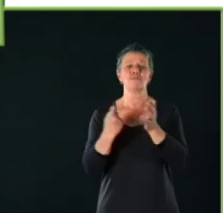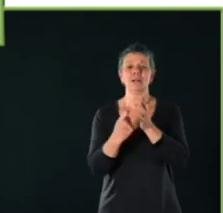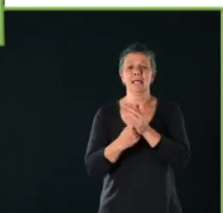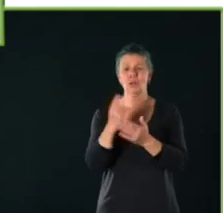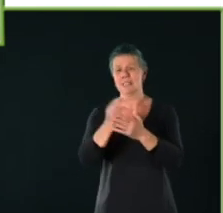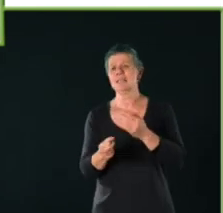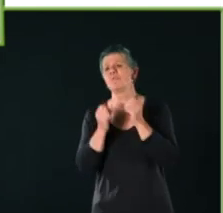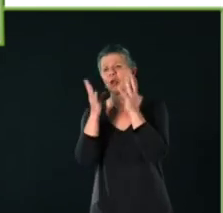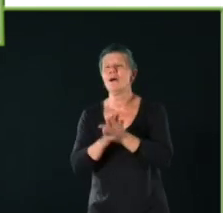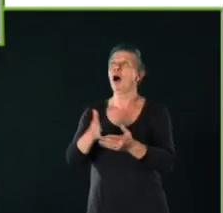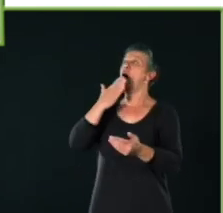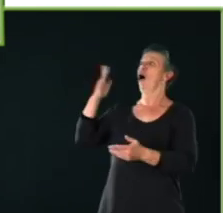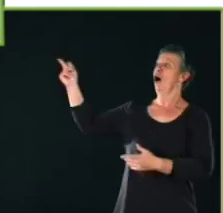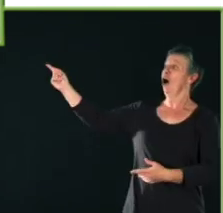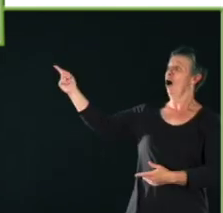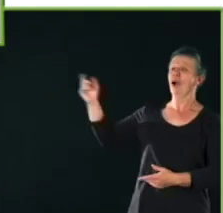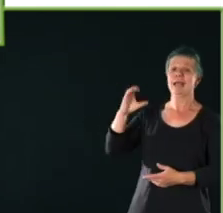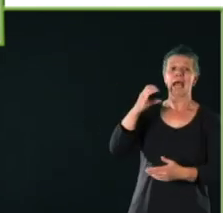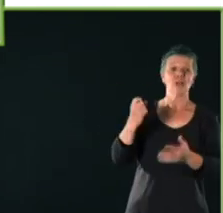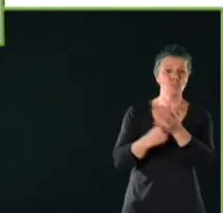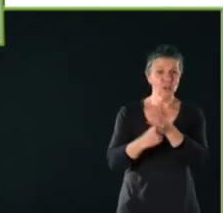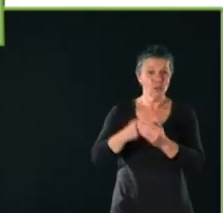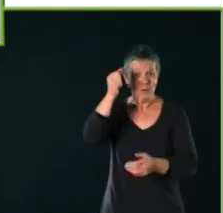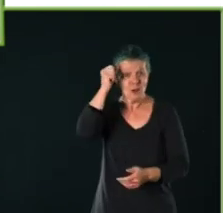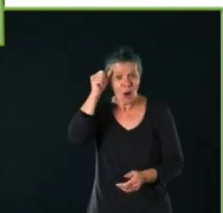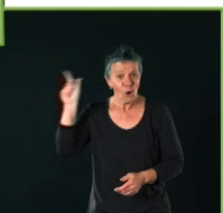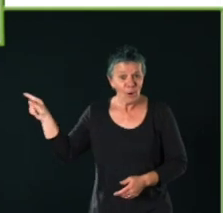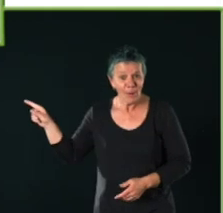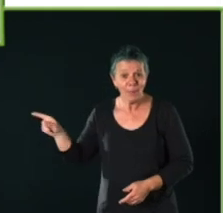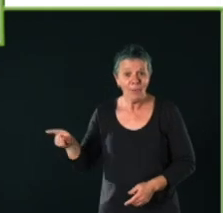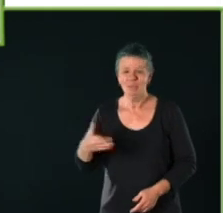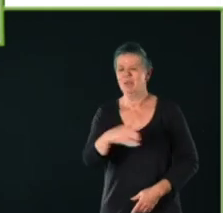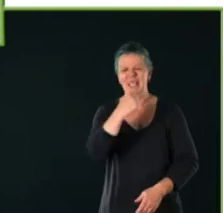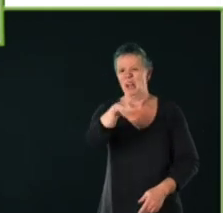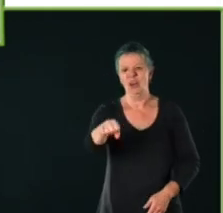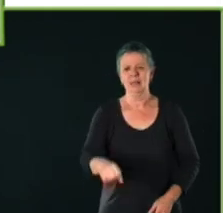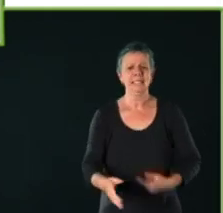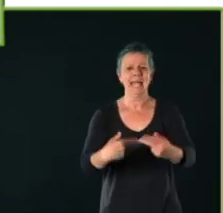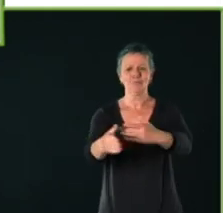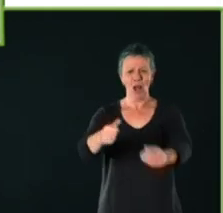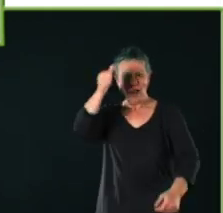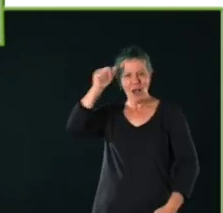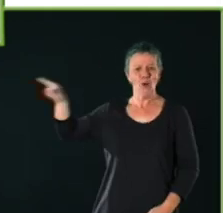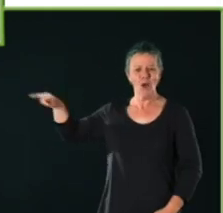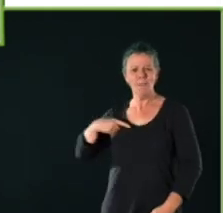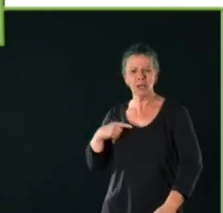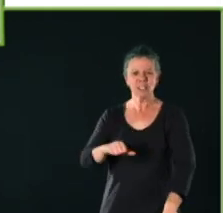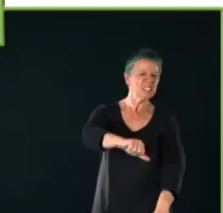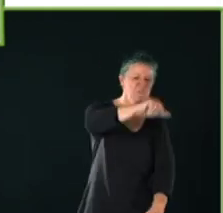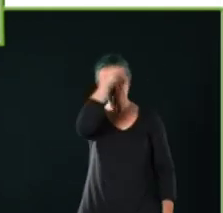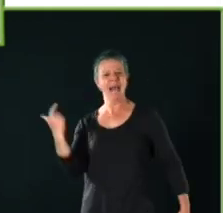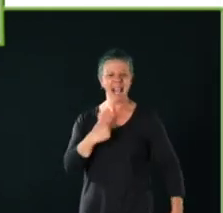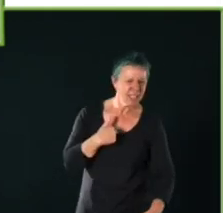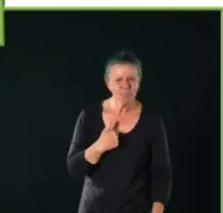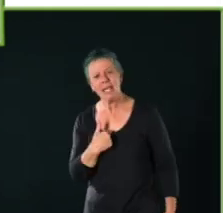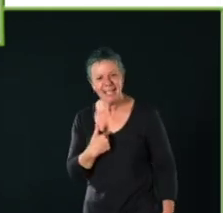Renaissance art is truly, truly beautiful. Ah, Cardinal Richelieu. Everyone know him? Probably not. That's all right, I know him